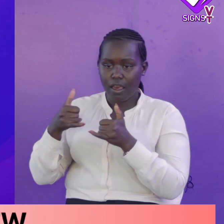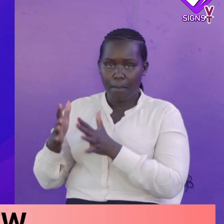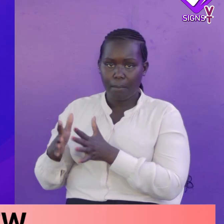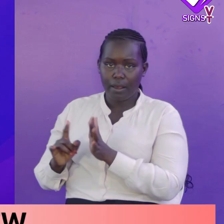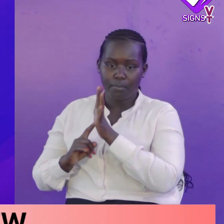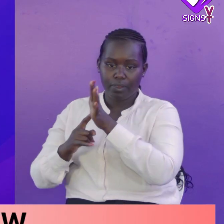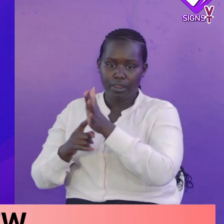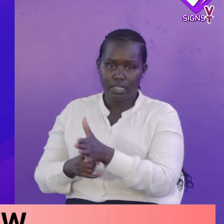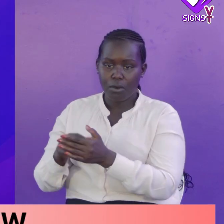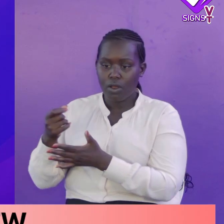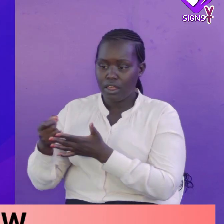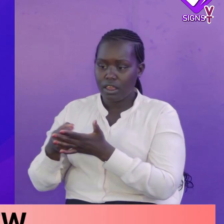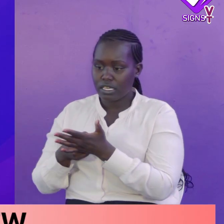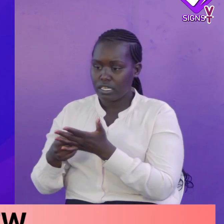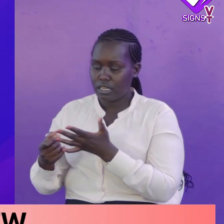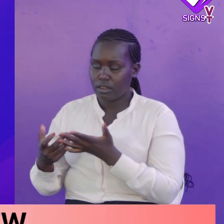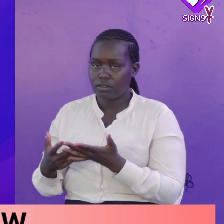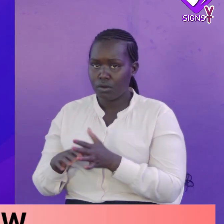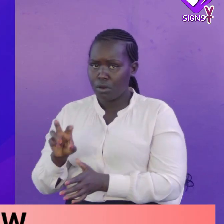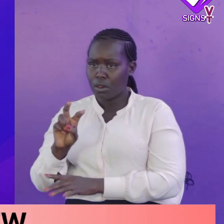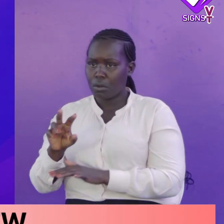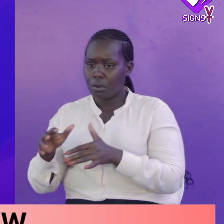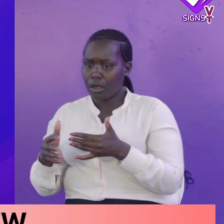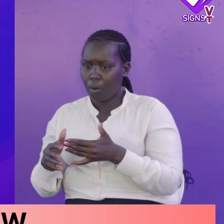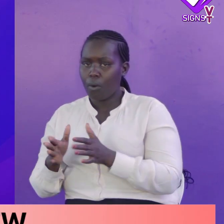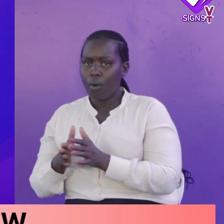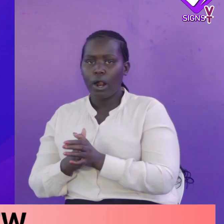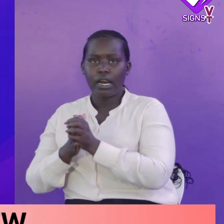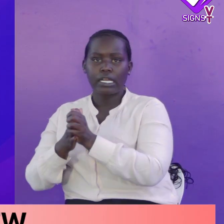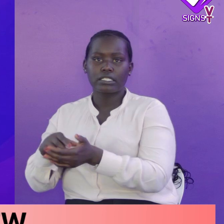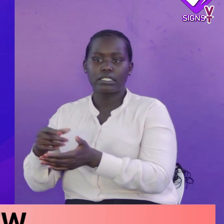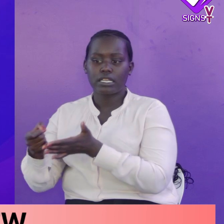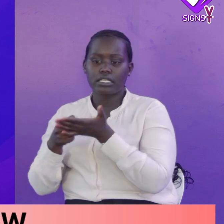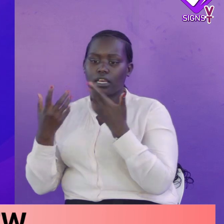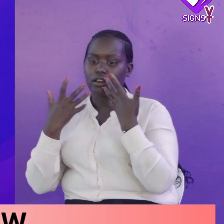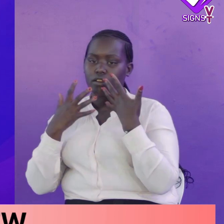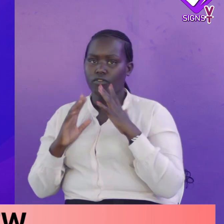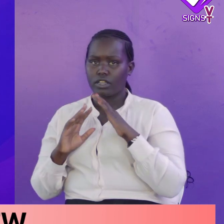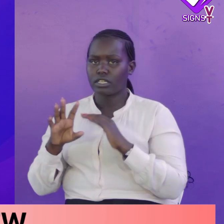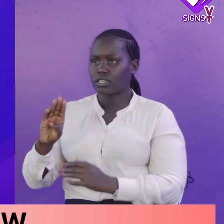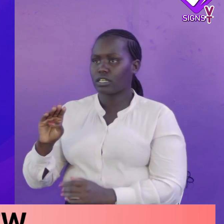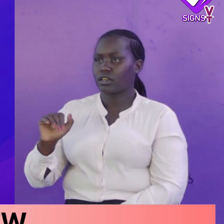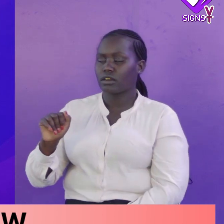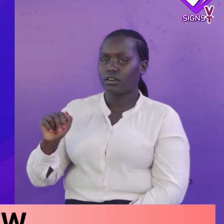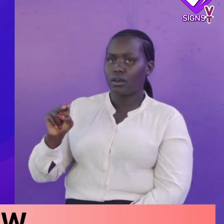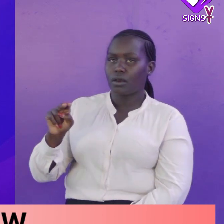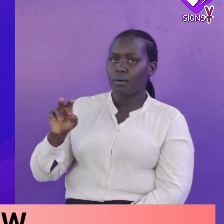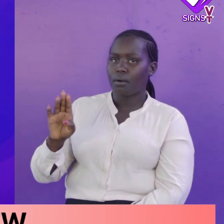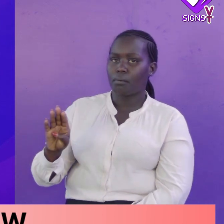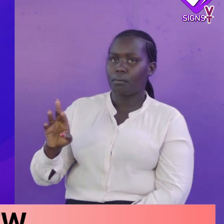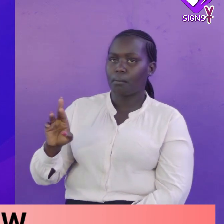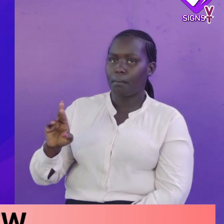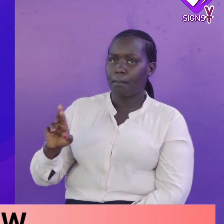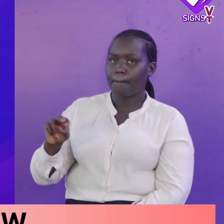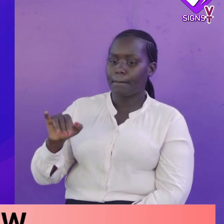they signed even Granit Xhaka. Look at Leeds, they signed. Look at Burnley, they signed. Why West Ham, that has